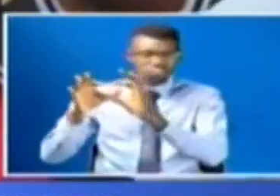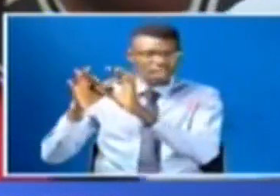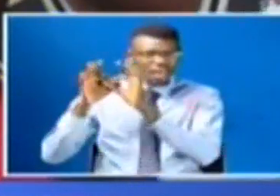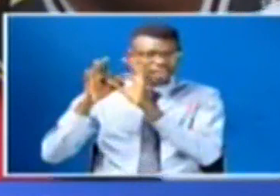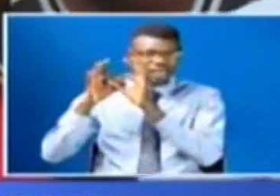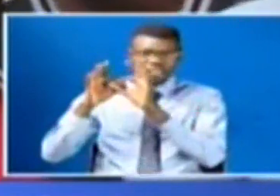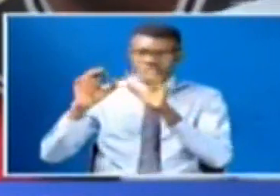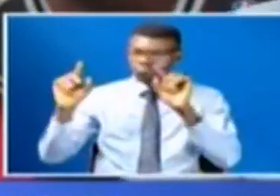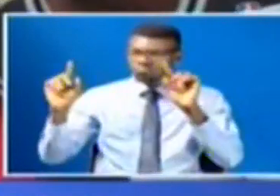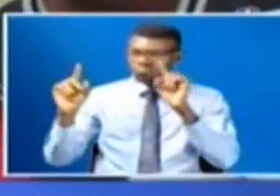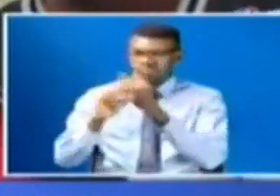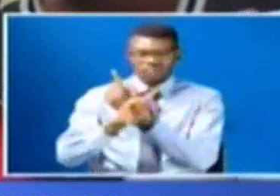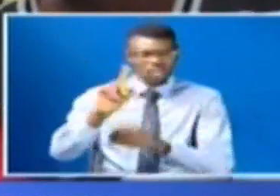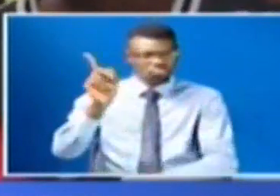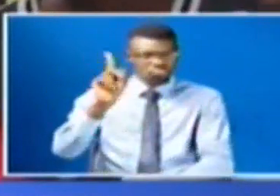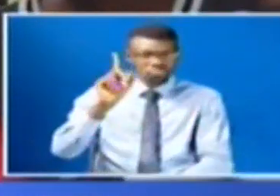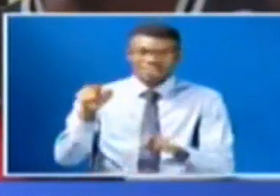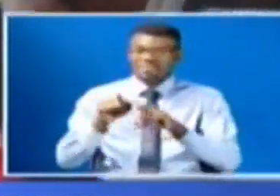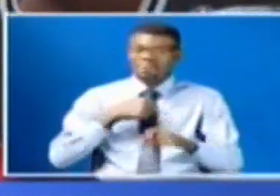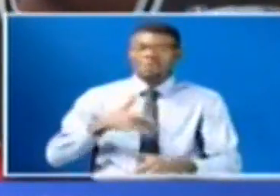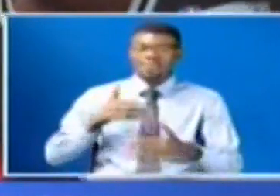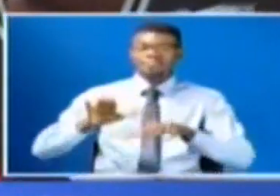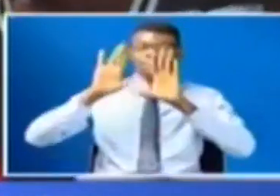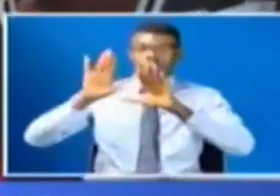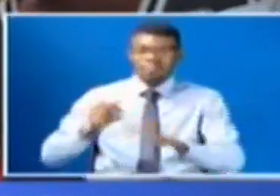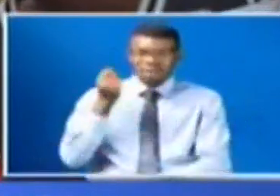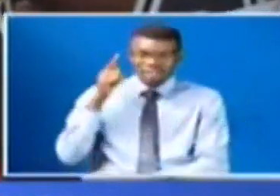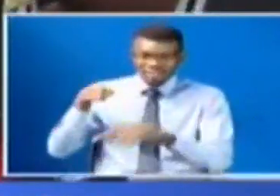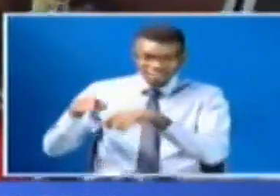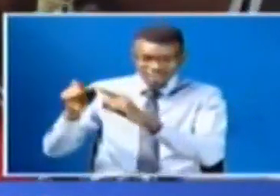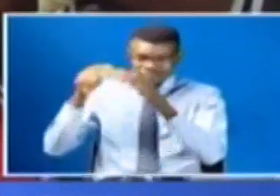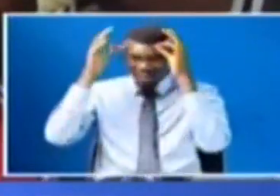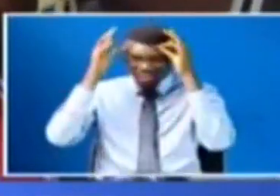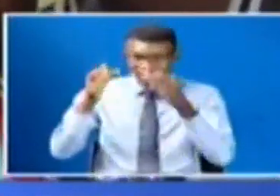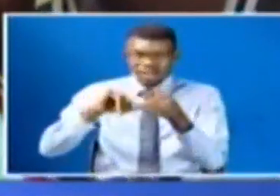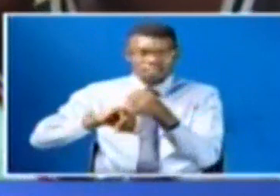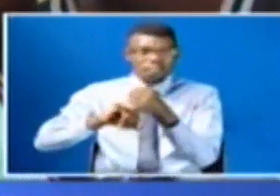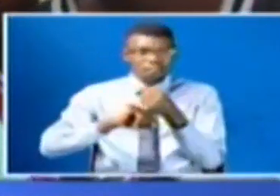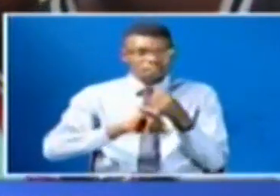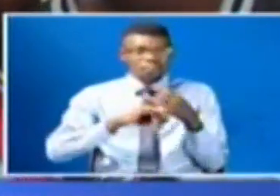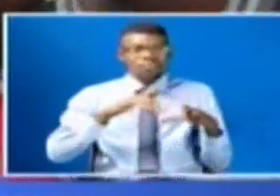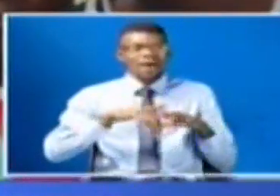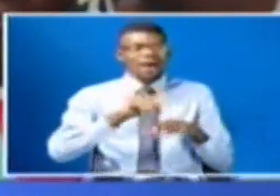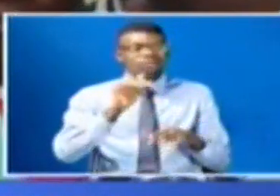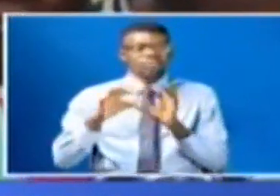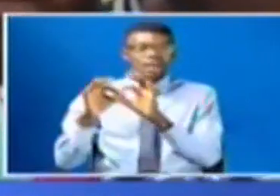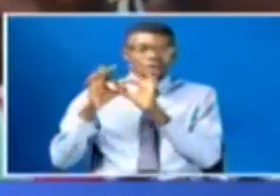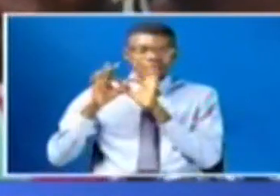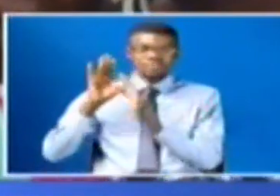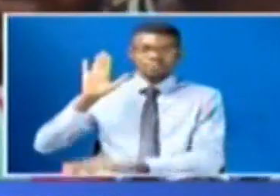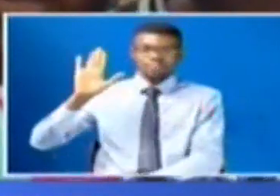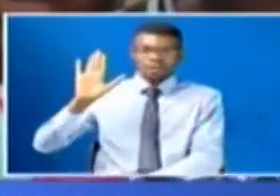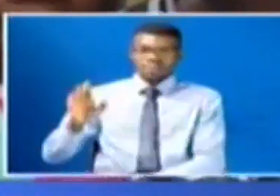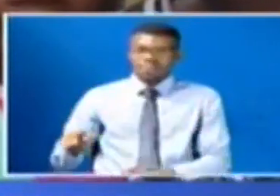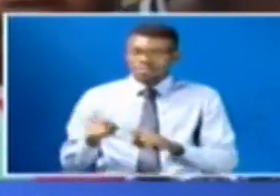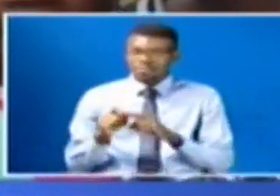customs, you know, and I feel it's important that we understand that he chose to marry a bride outside of his traditional customs.